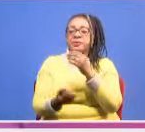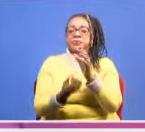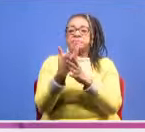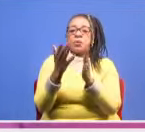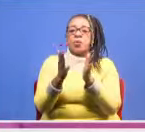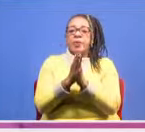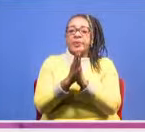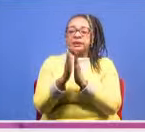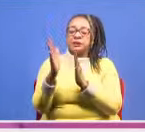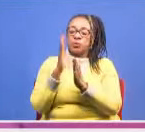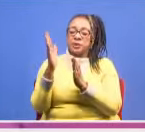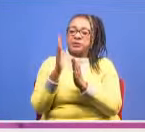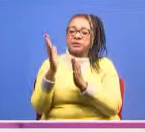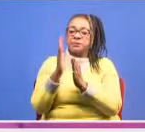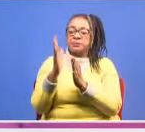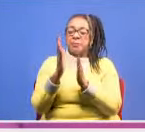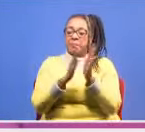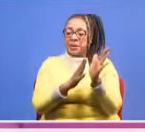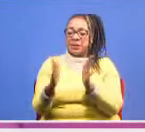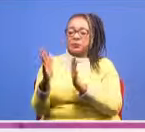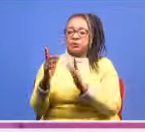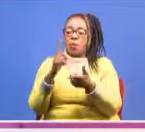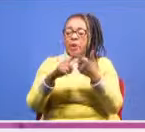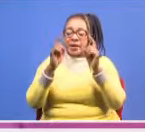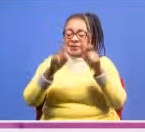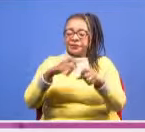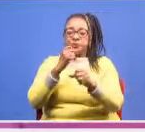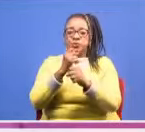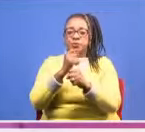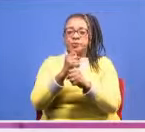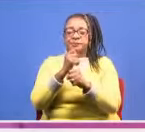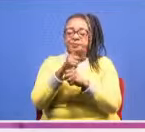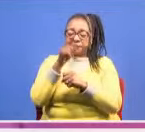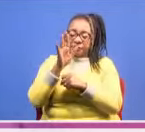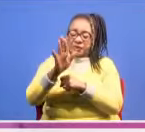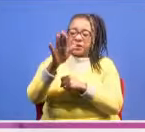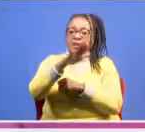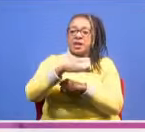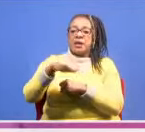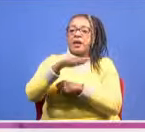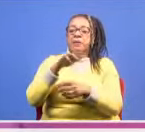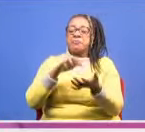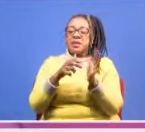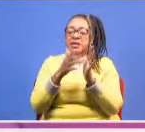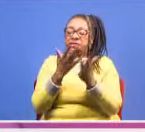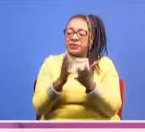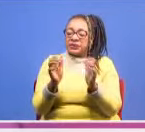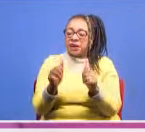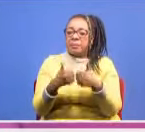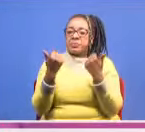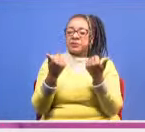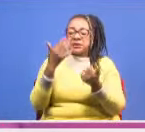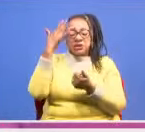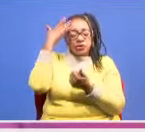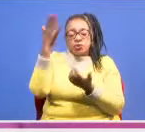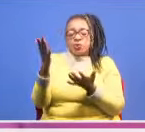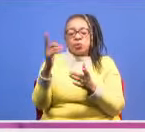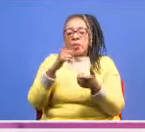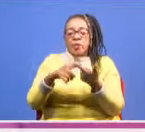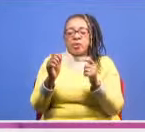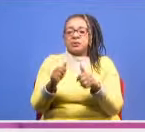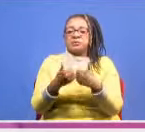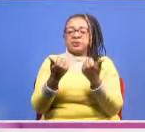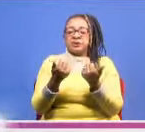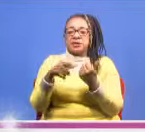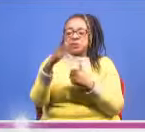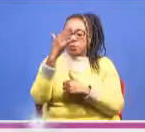security strategic plan of what he needs to do in his area. So that means things were happening in his area and he didn't know what is happening. And that's why I'm